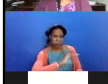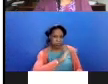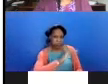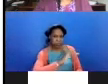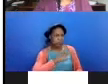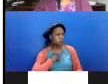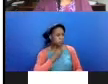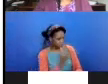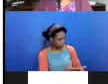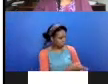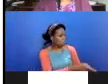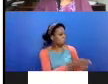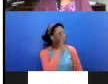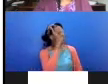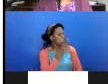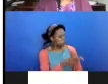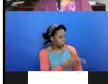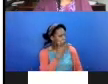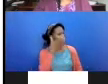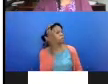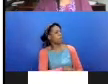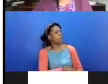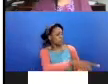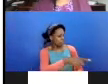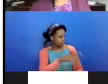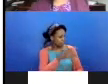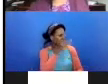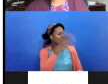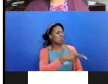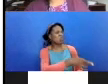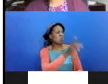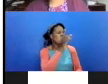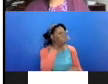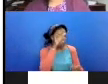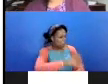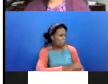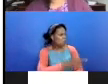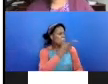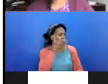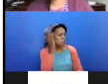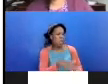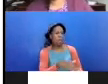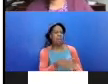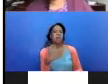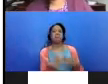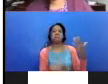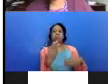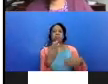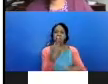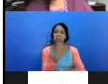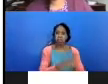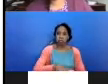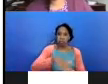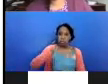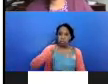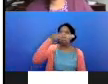little Johnny grow up, he'll perform that identity about himself, that he's bad, and he'll just show us how bad he can be. So there'll